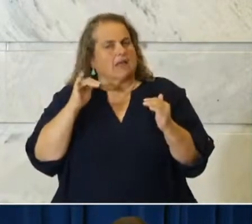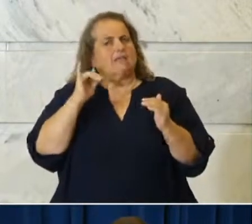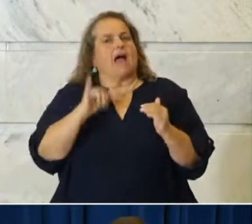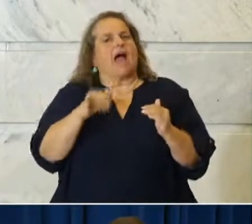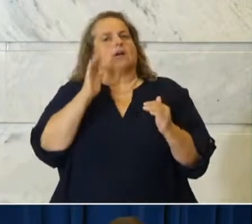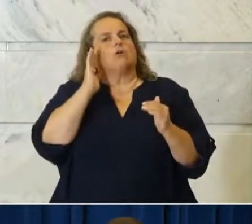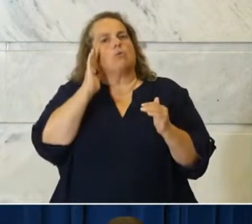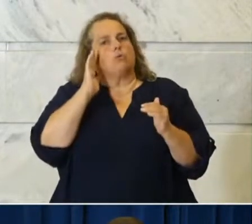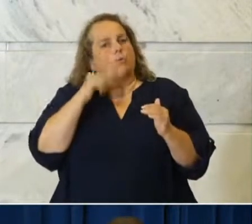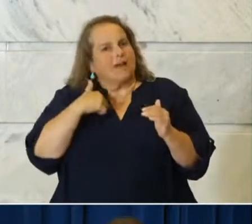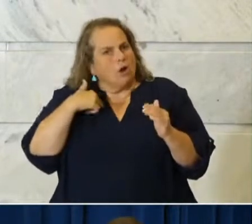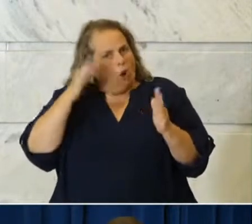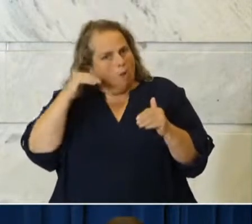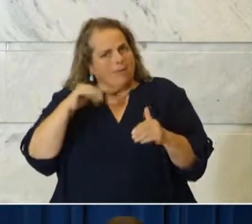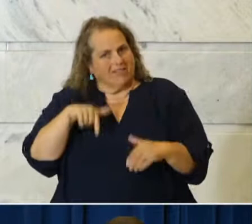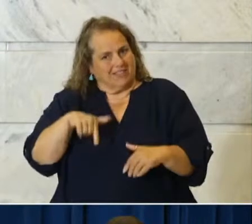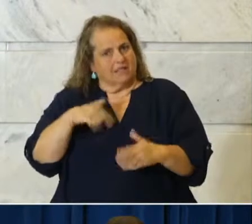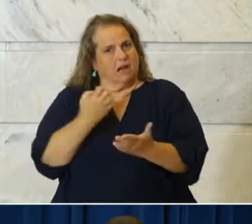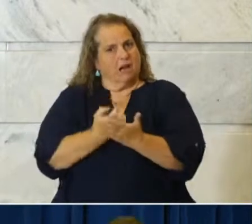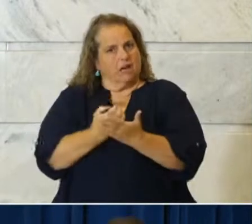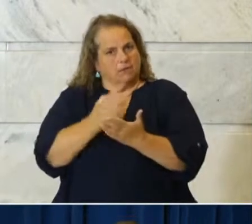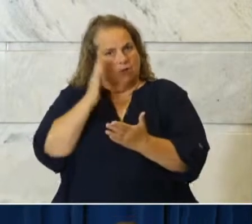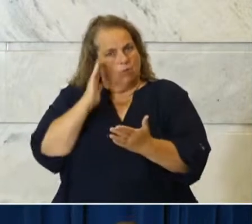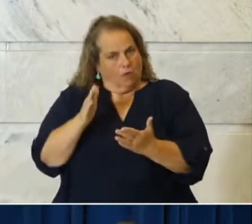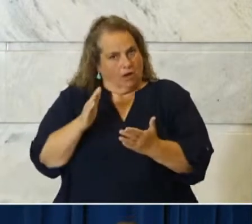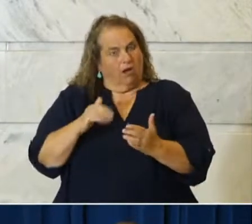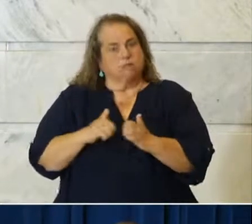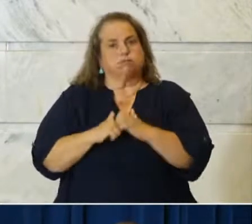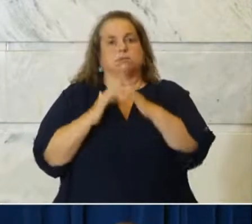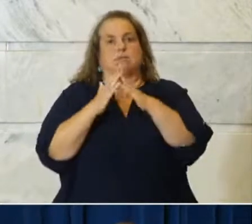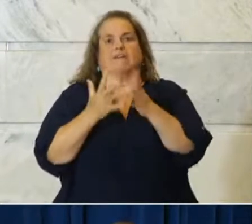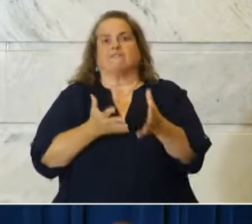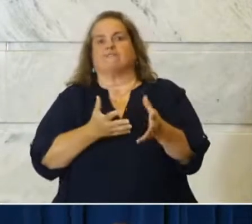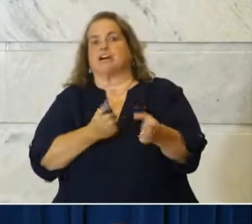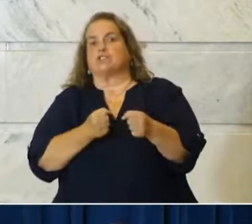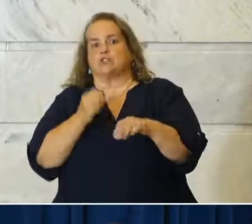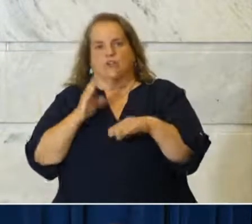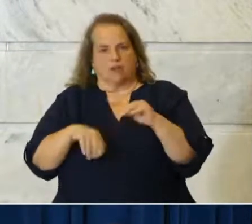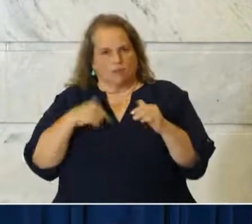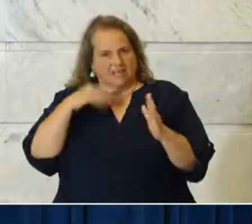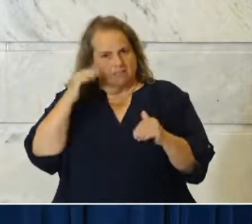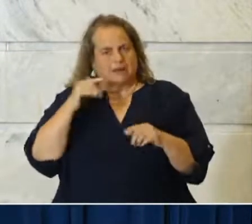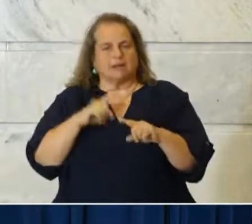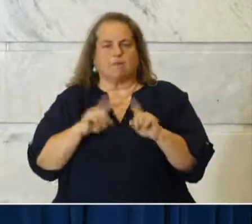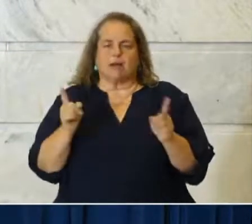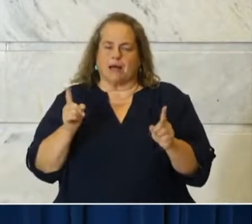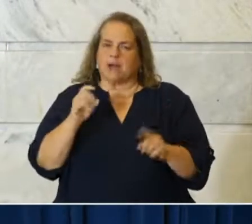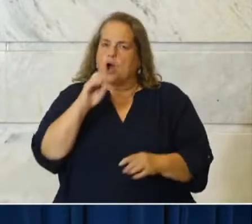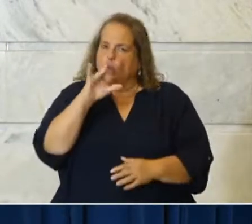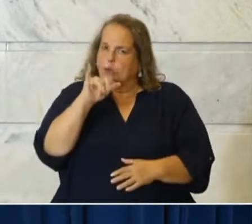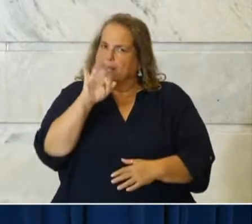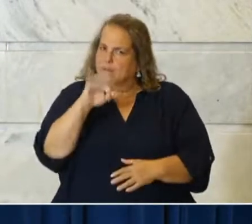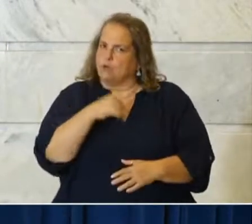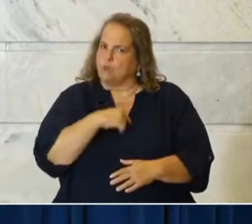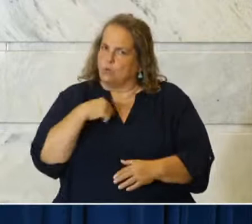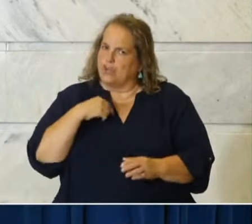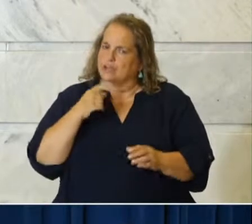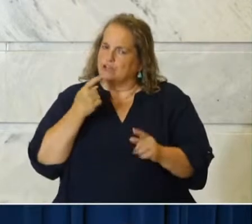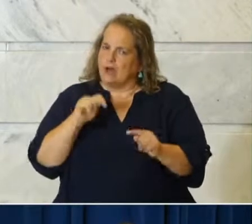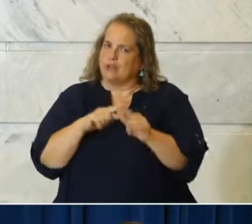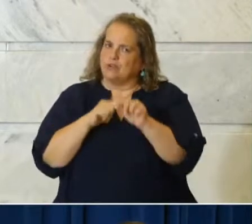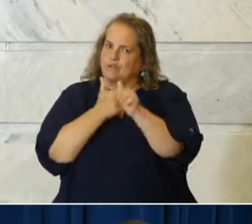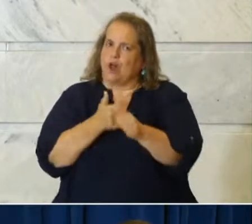we expected, but only if we do some things that we're going to talk about today. Next piece